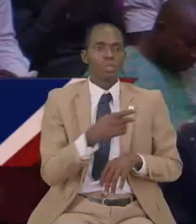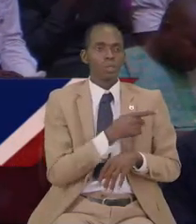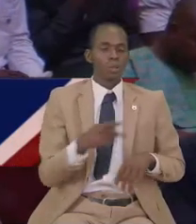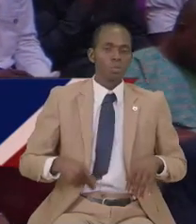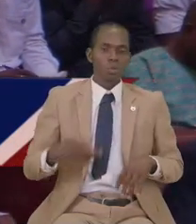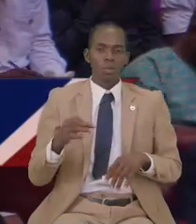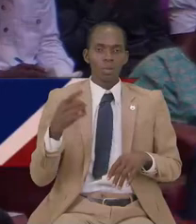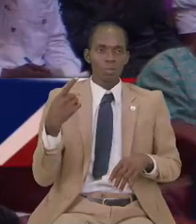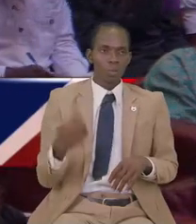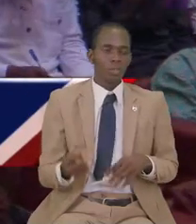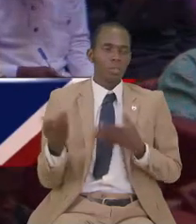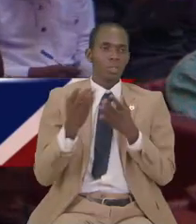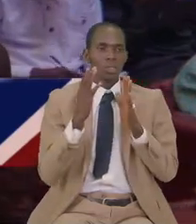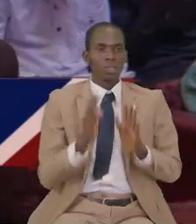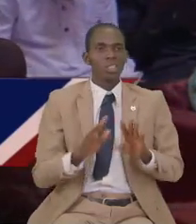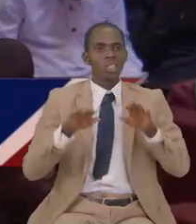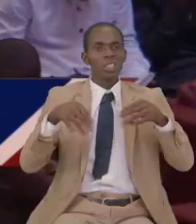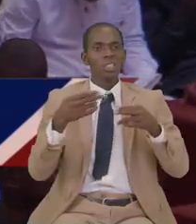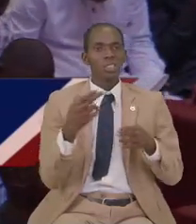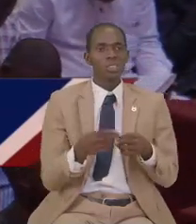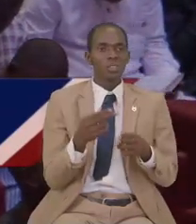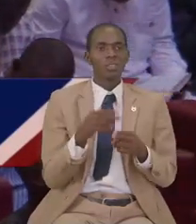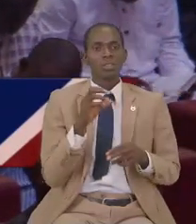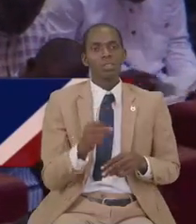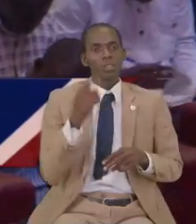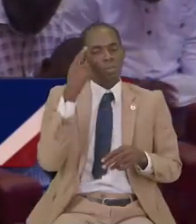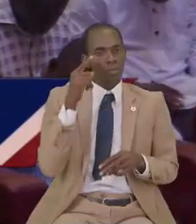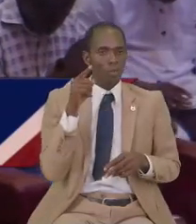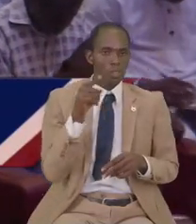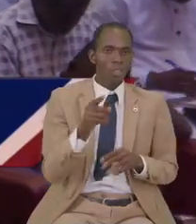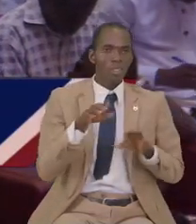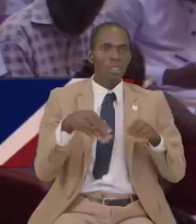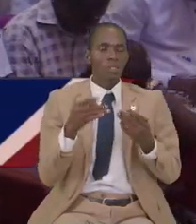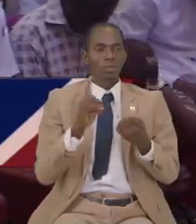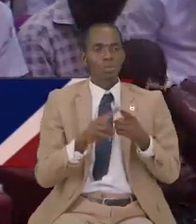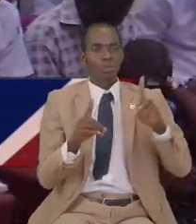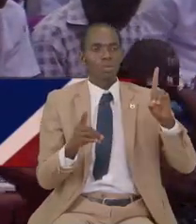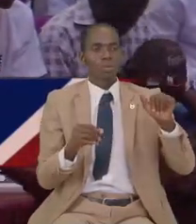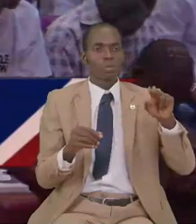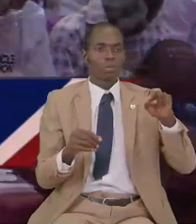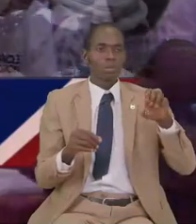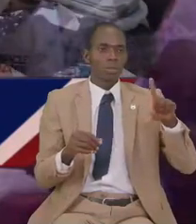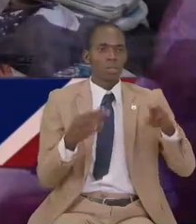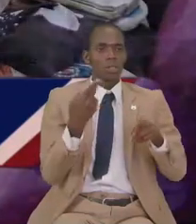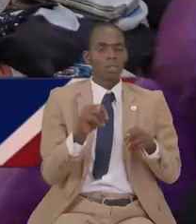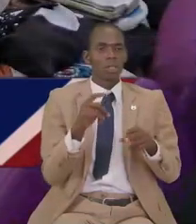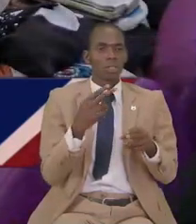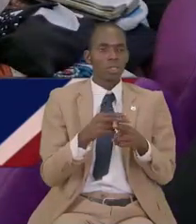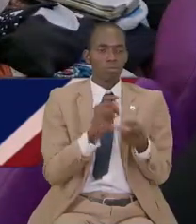whom the prince of the eunuchs gave names. For he gave unto Daniel the name of